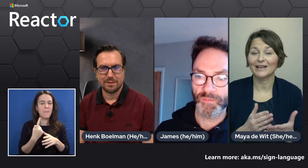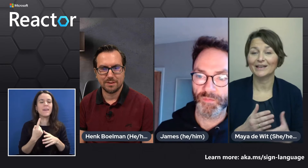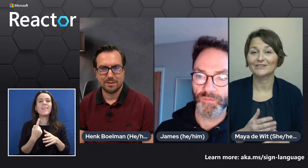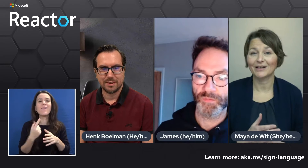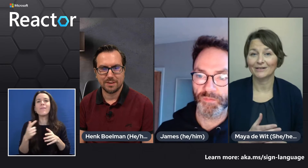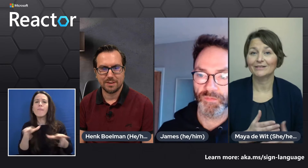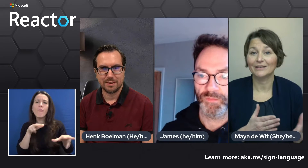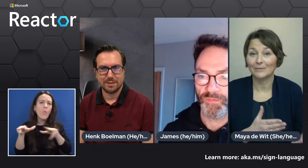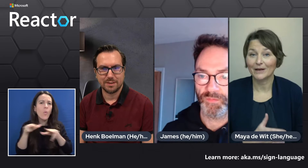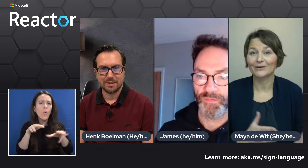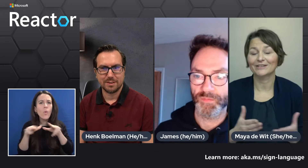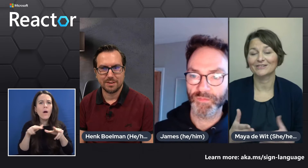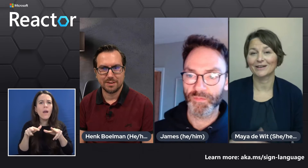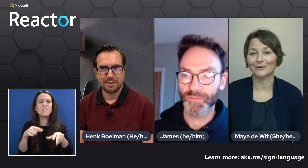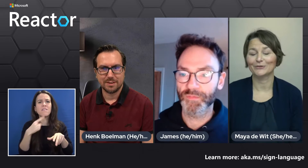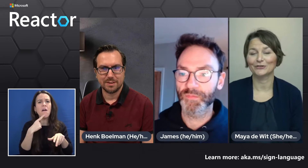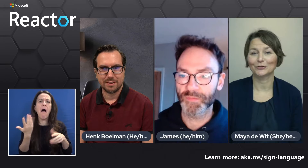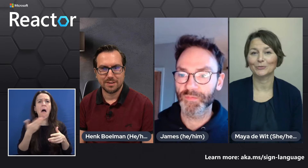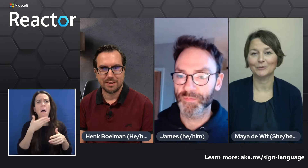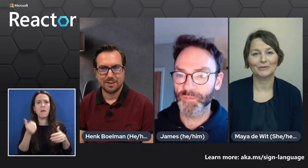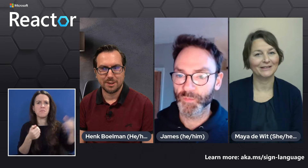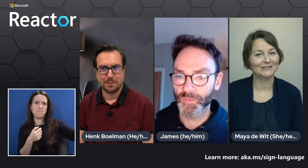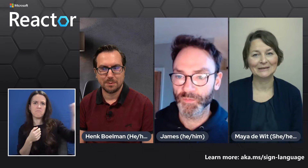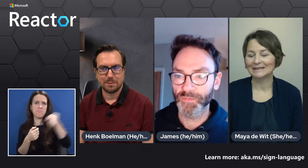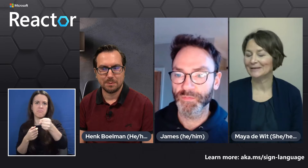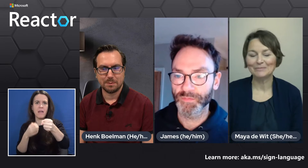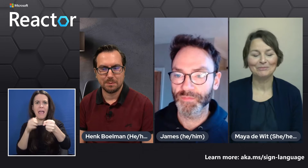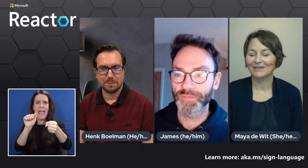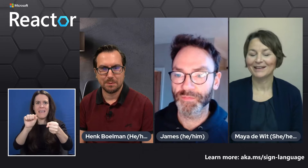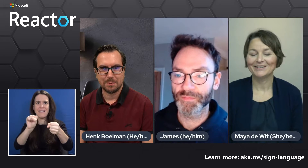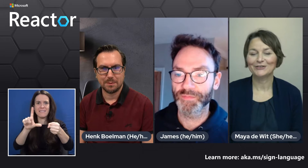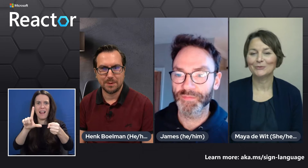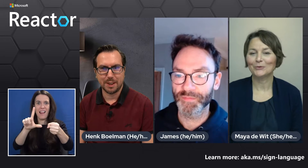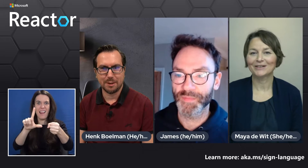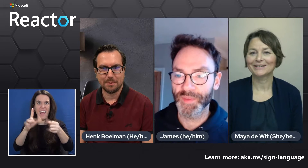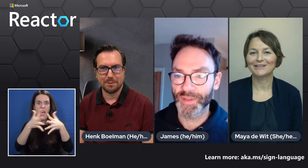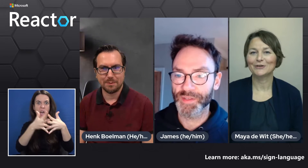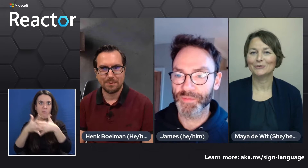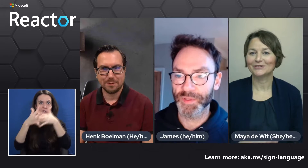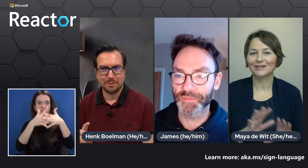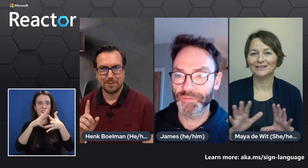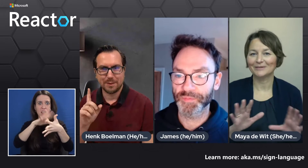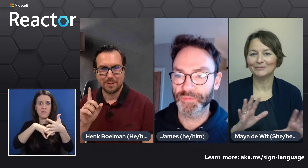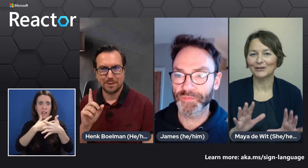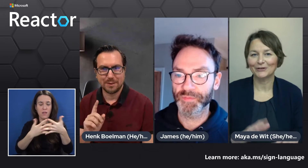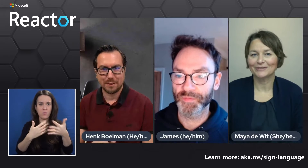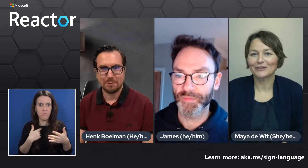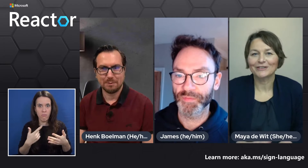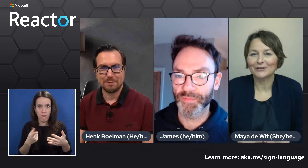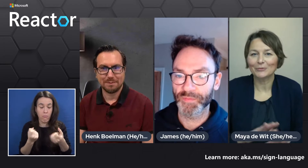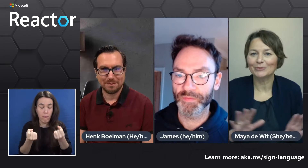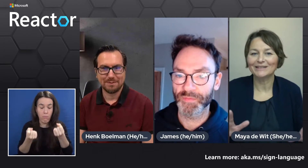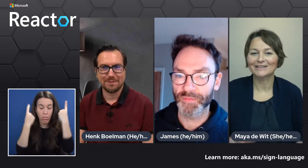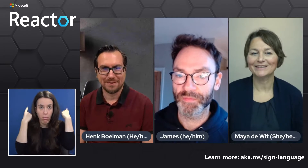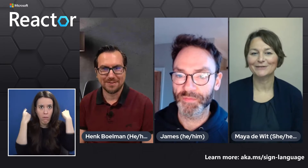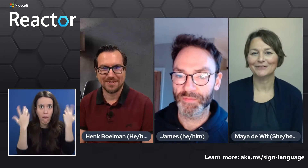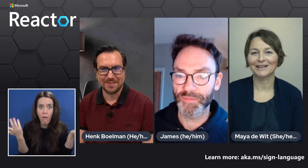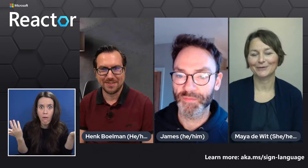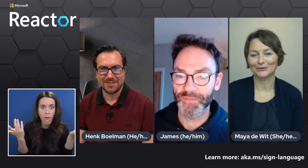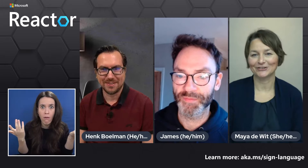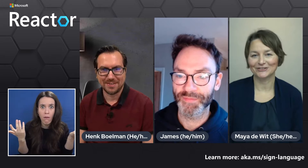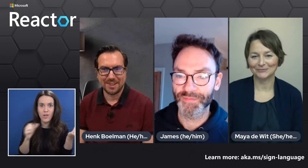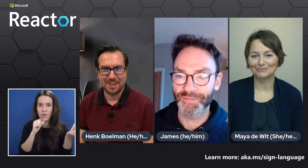put an ASL, an American Sign Language interpreter, in place. It doesn't work. They don't, they're completely